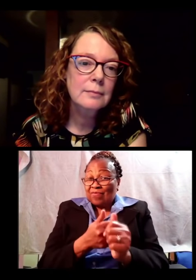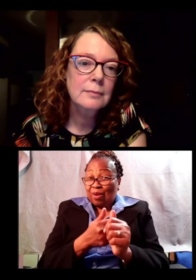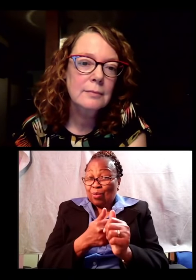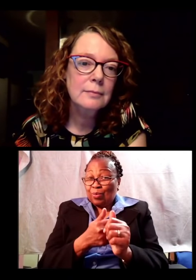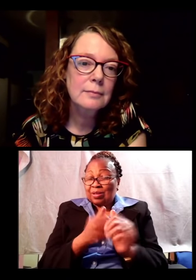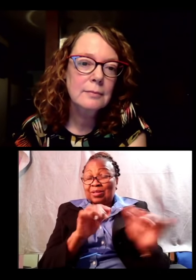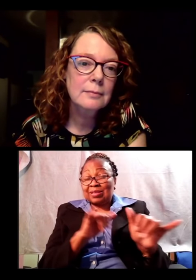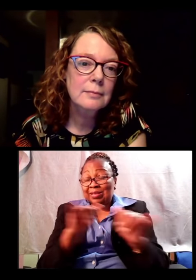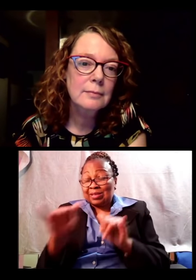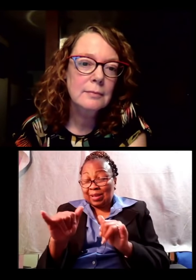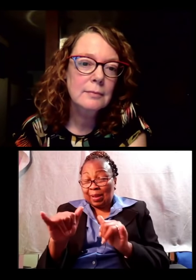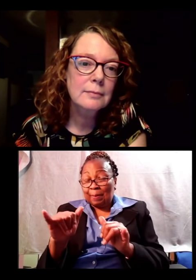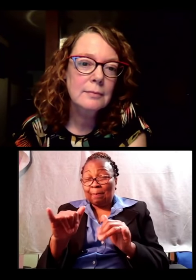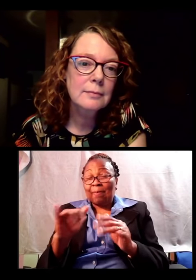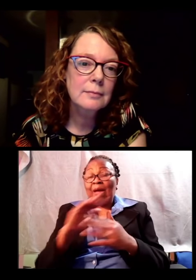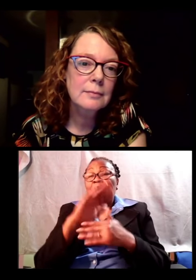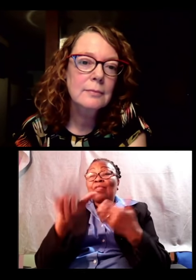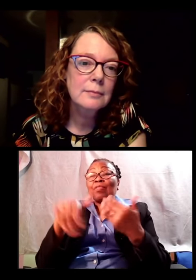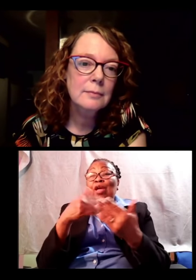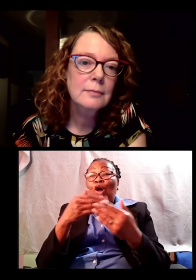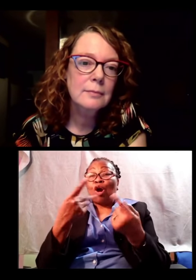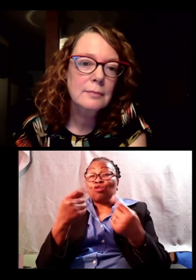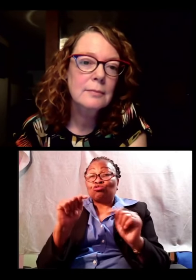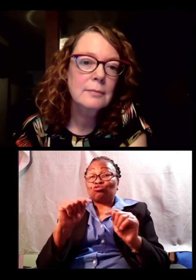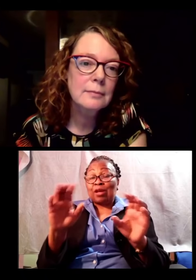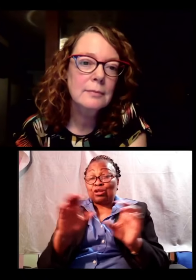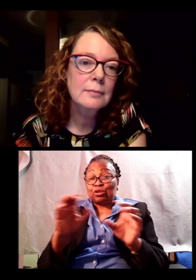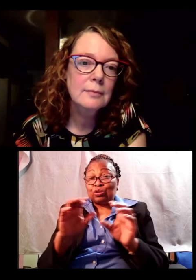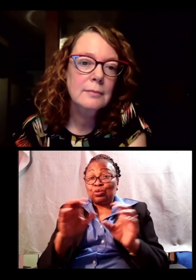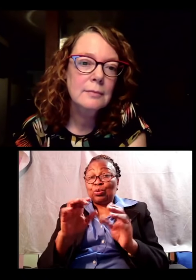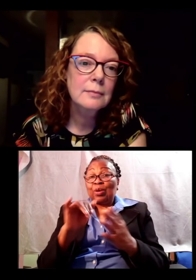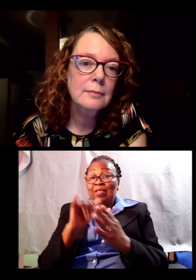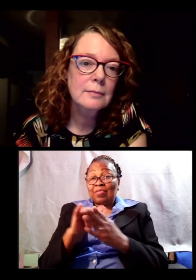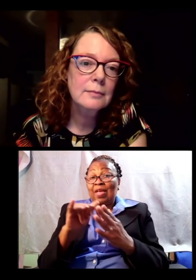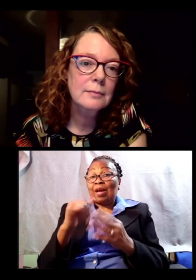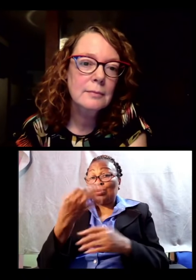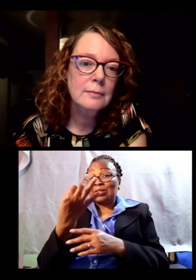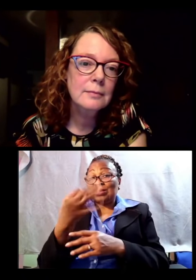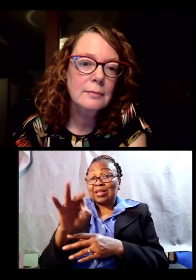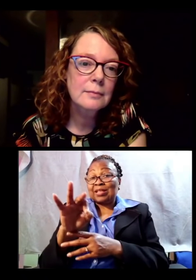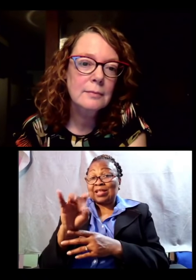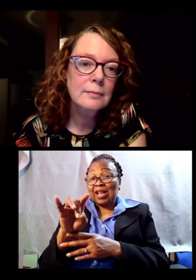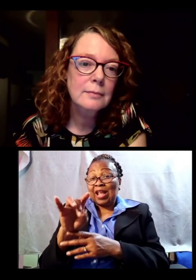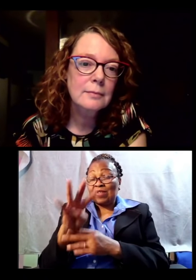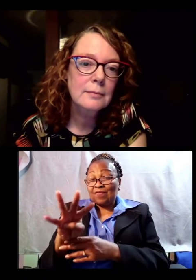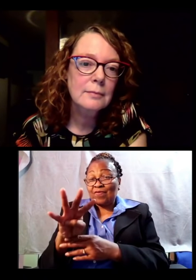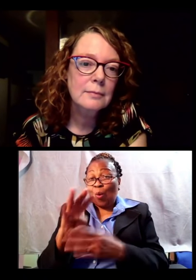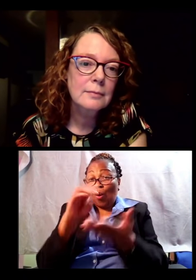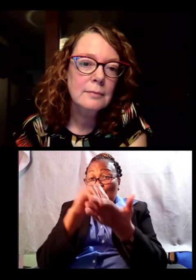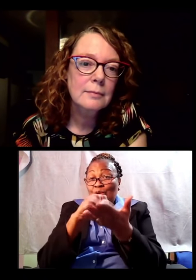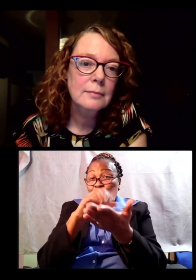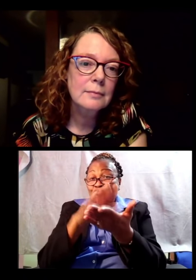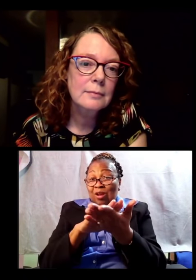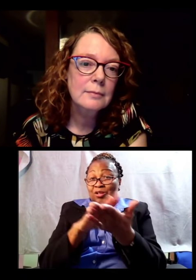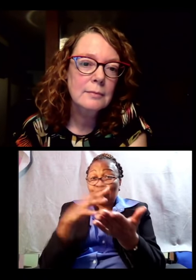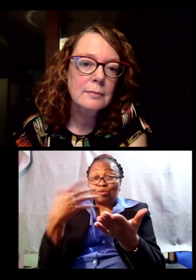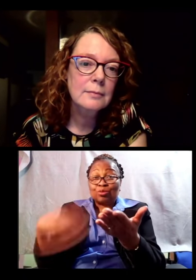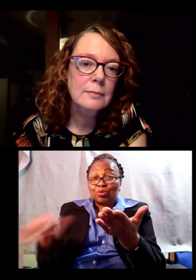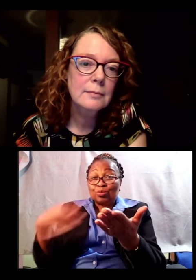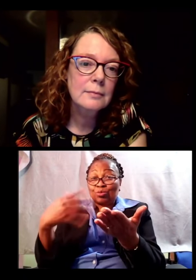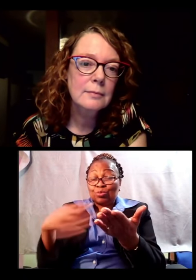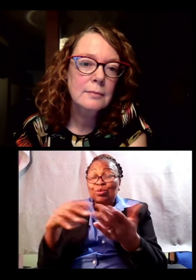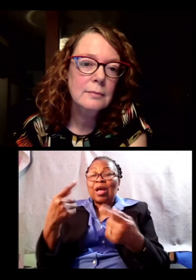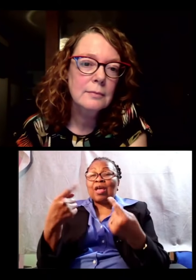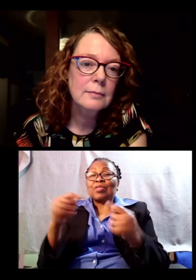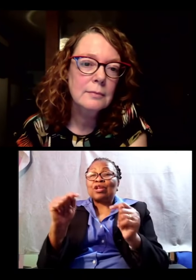they all try to do, and this is what 1984 chronicles so brilliantly, they try to